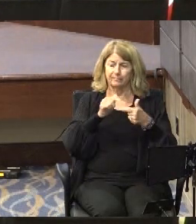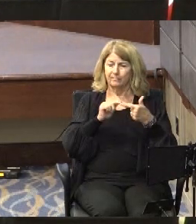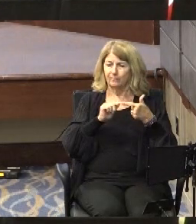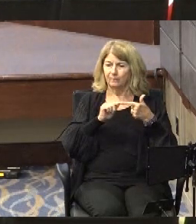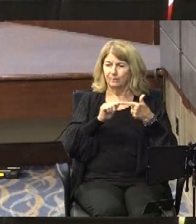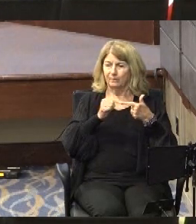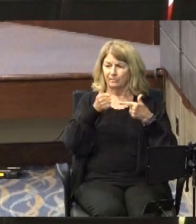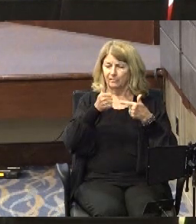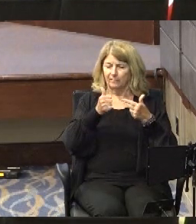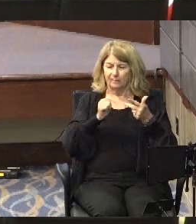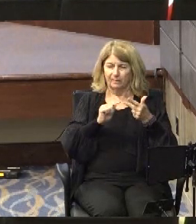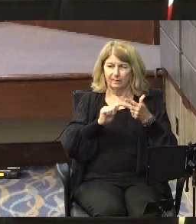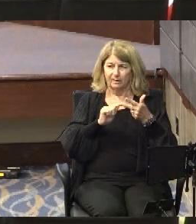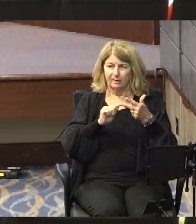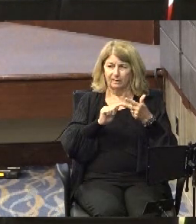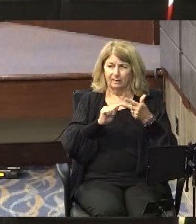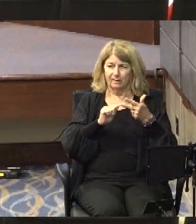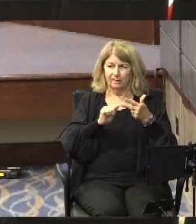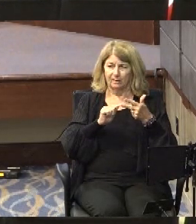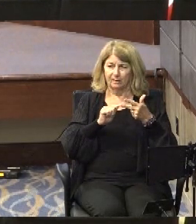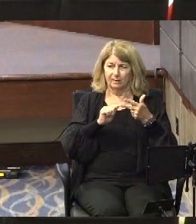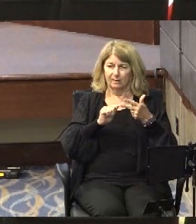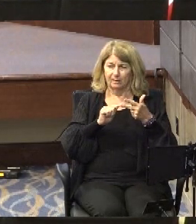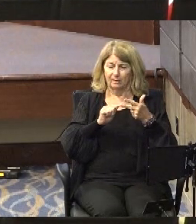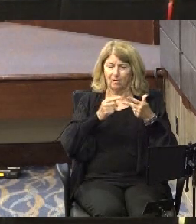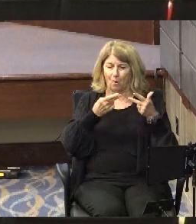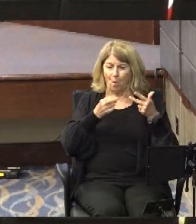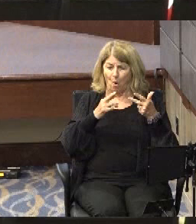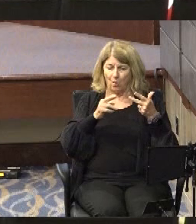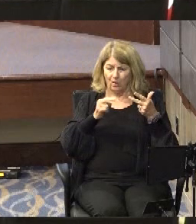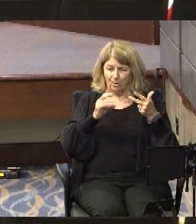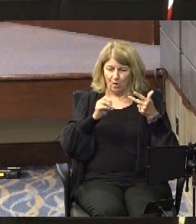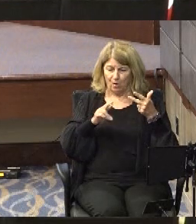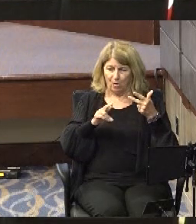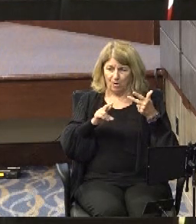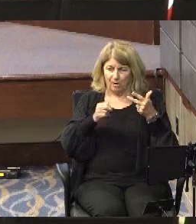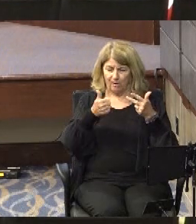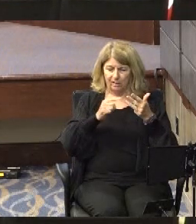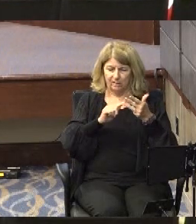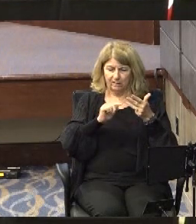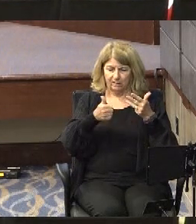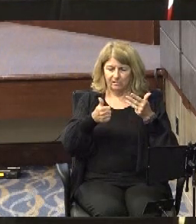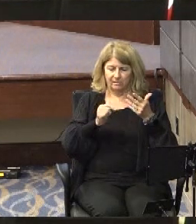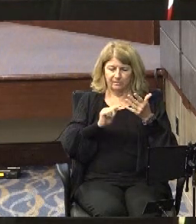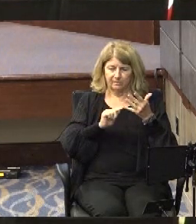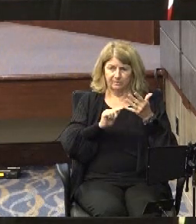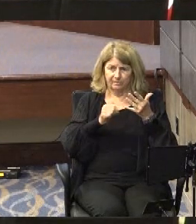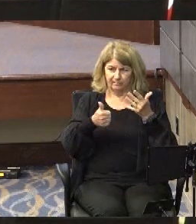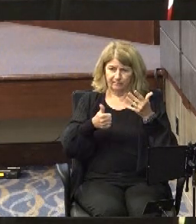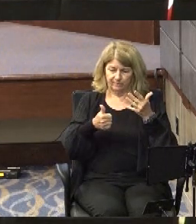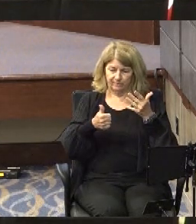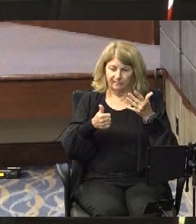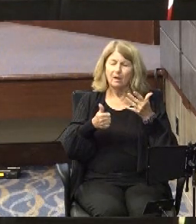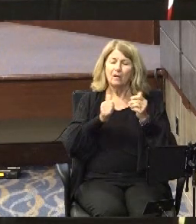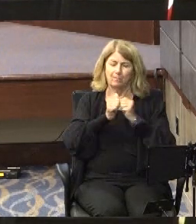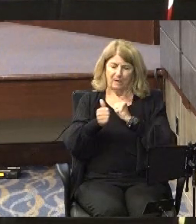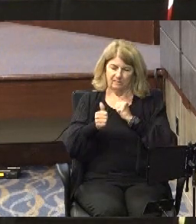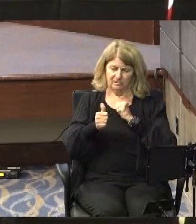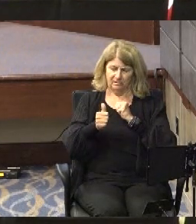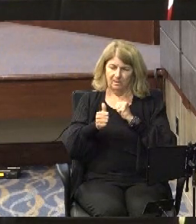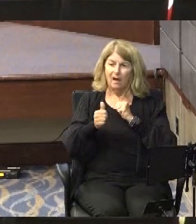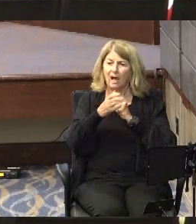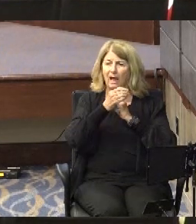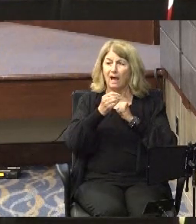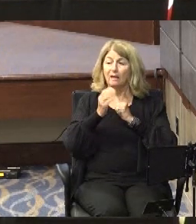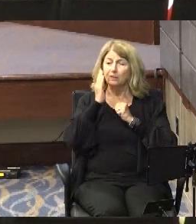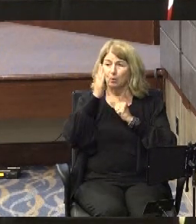Rodriguez? Horner? Aye. Holmes? Aye. Borderud? Yes, that motion carries, and we will